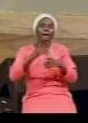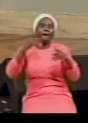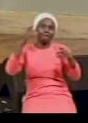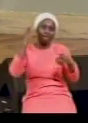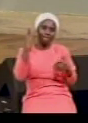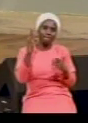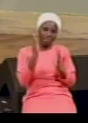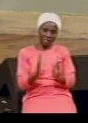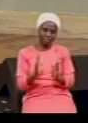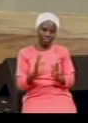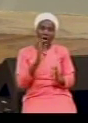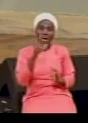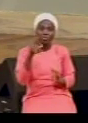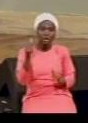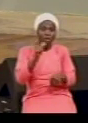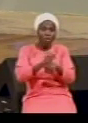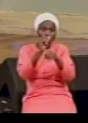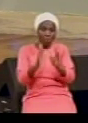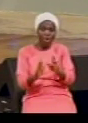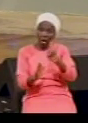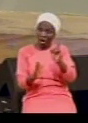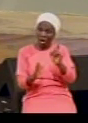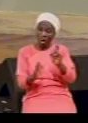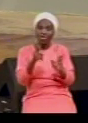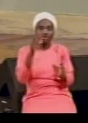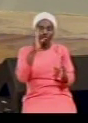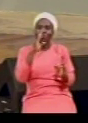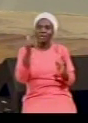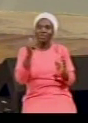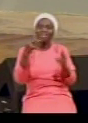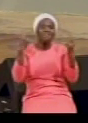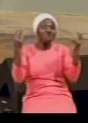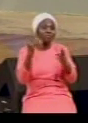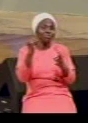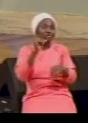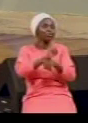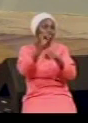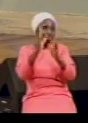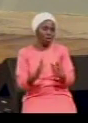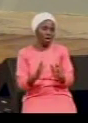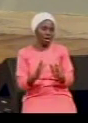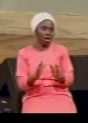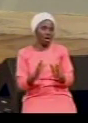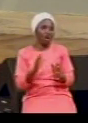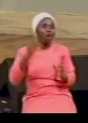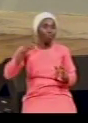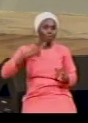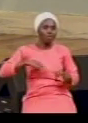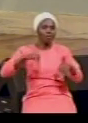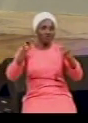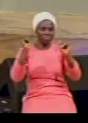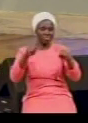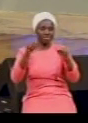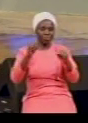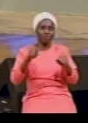Are you a worker? You'll be a victorious worker, profitable worker,